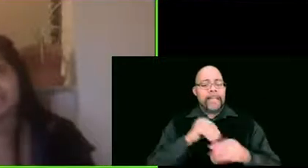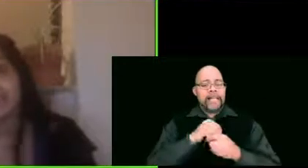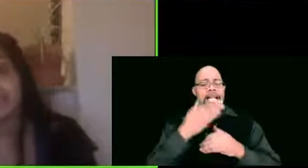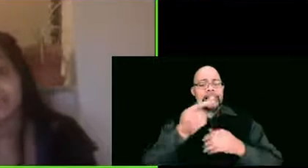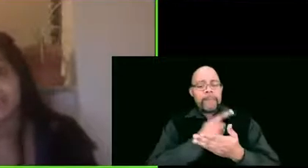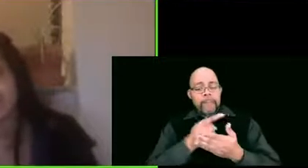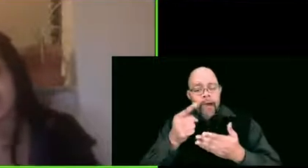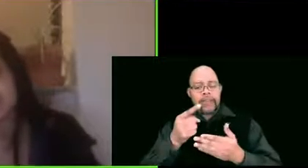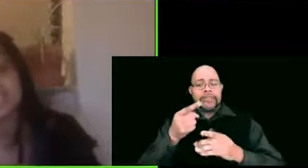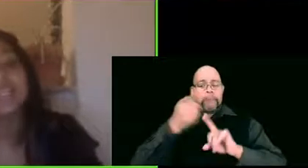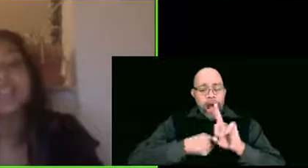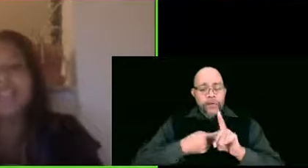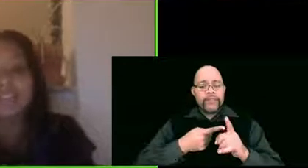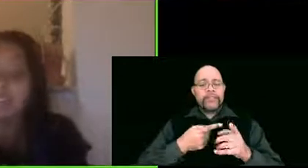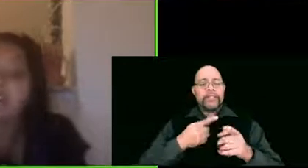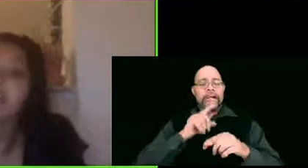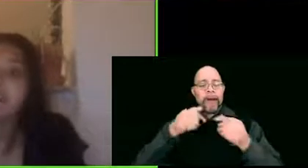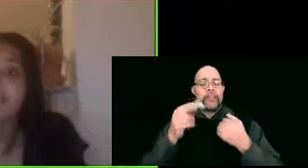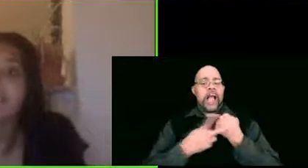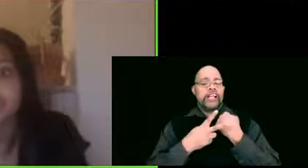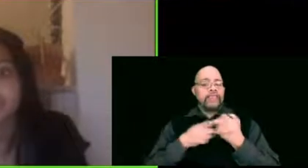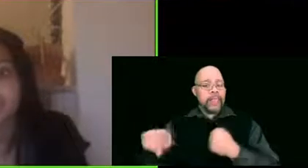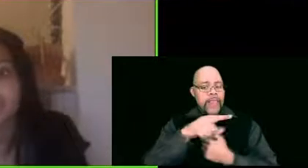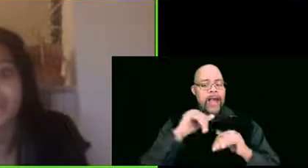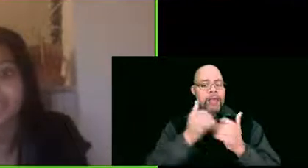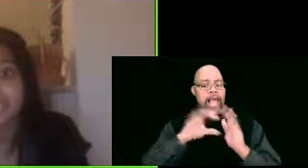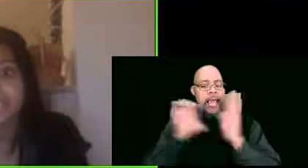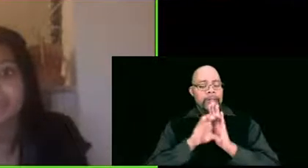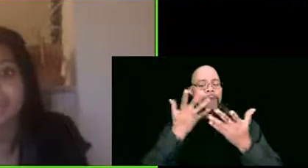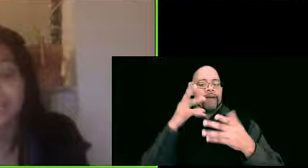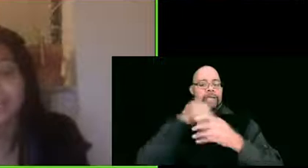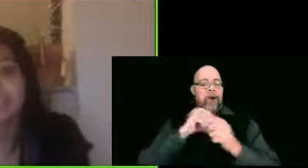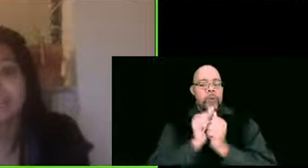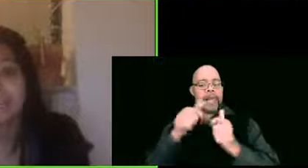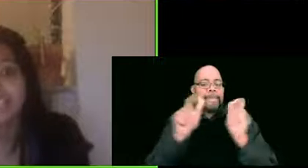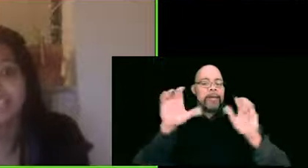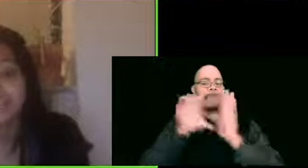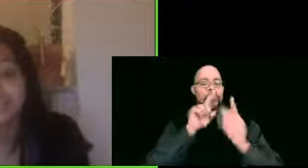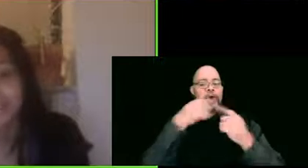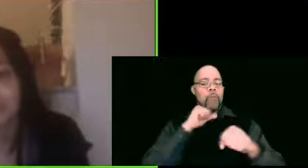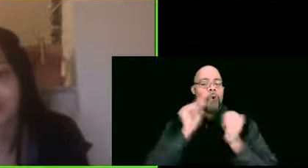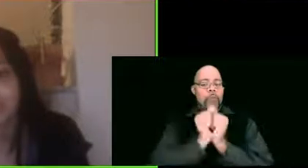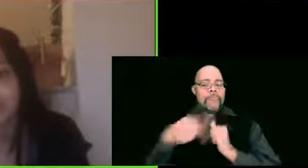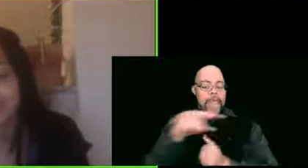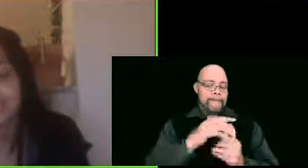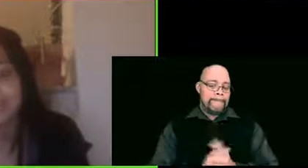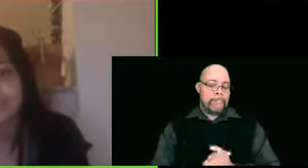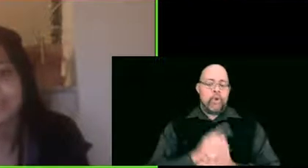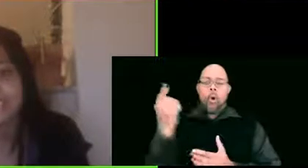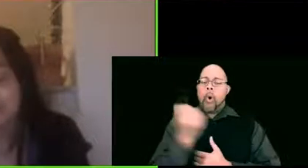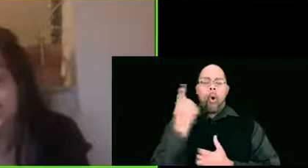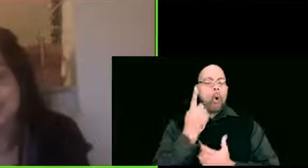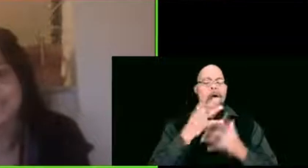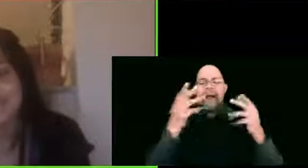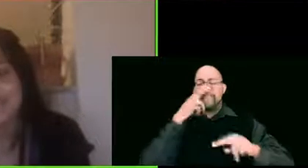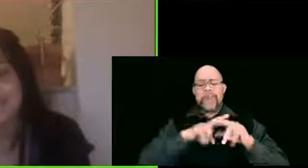in the coming months or weeks regarding the conservation of them and how those images might play into that bigger picture when I'm working with them. So